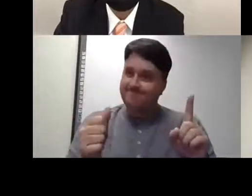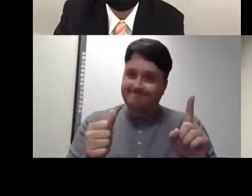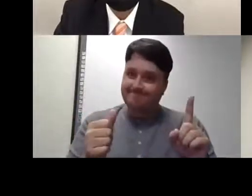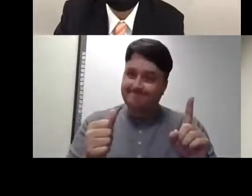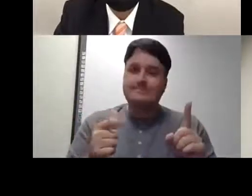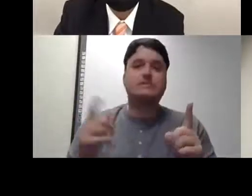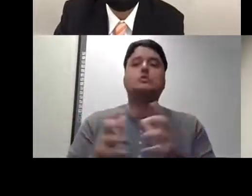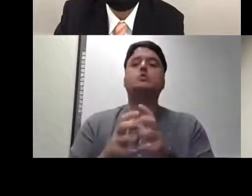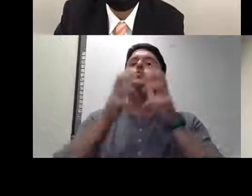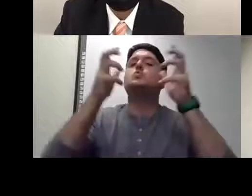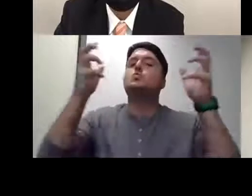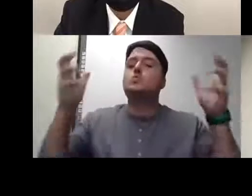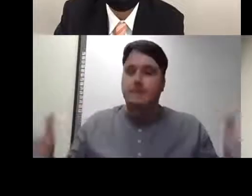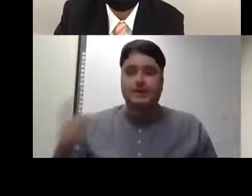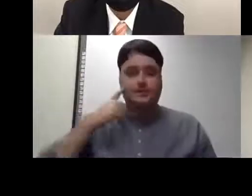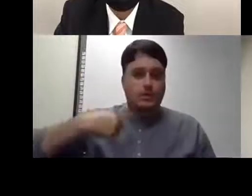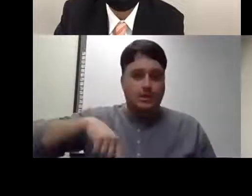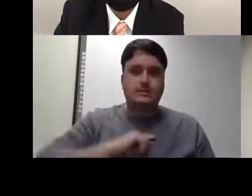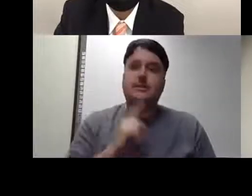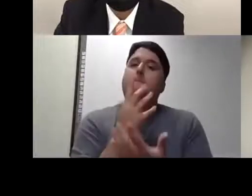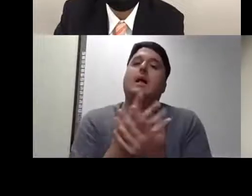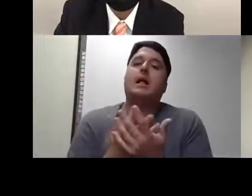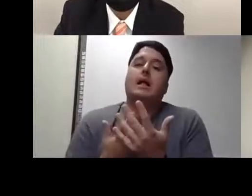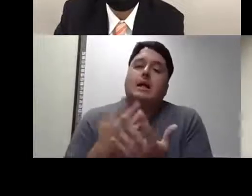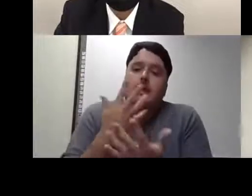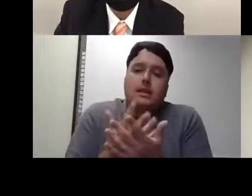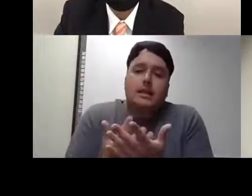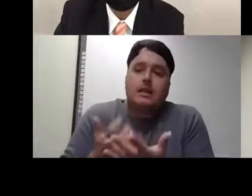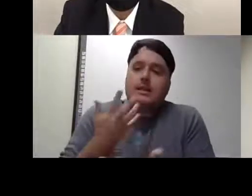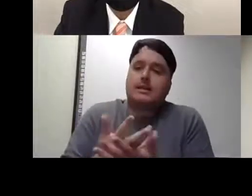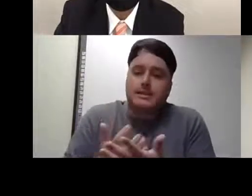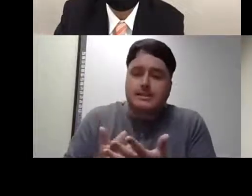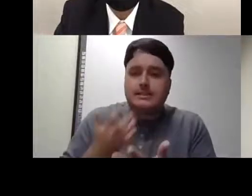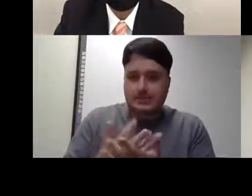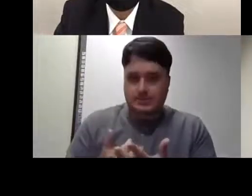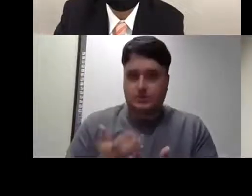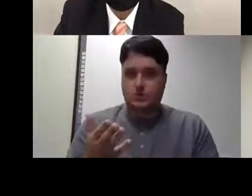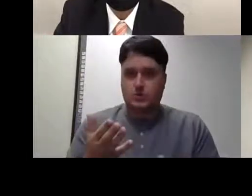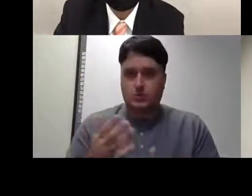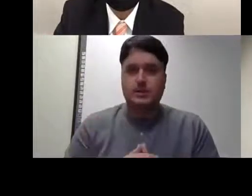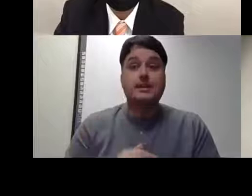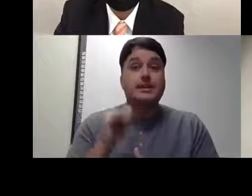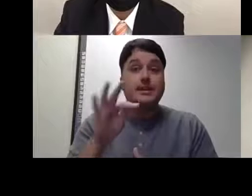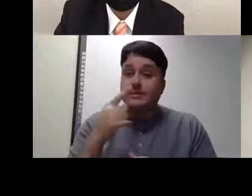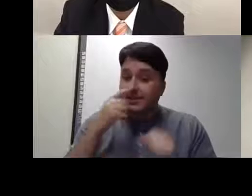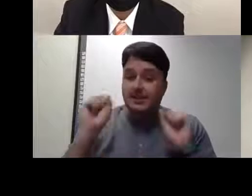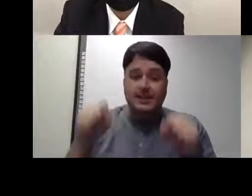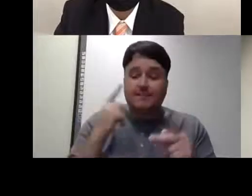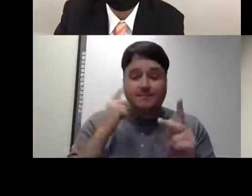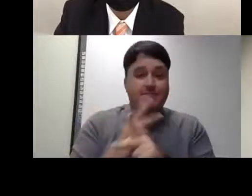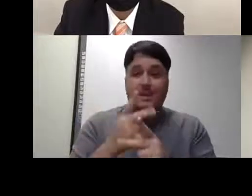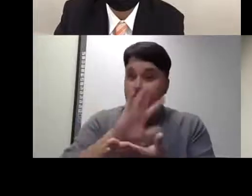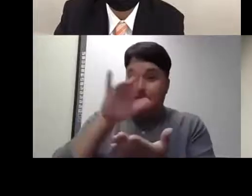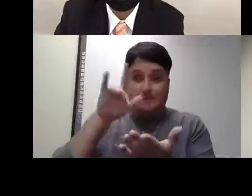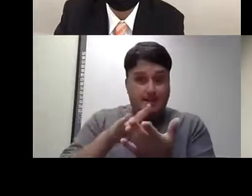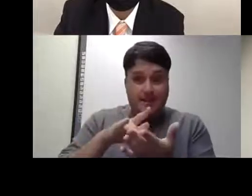much for us. So I am begging you if you could somehow find a middle ground for